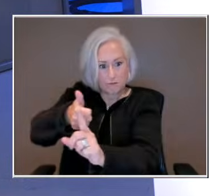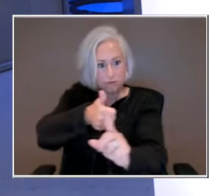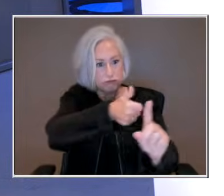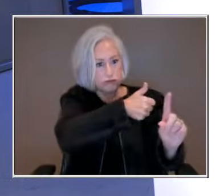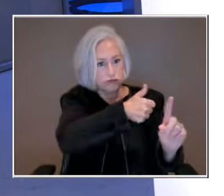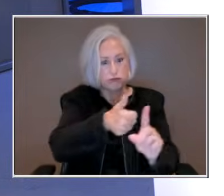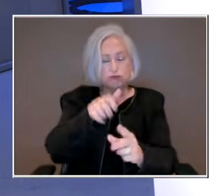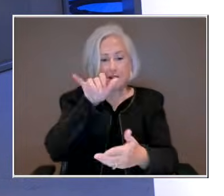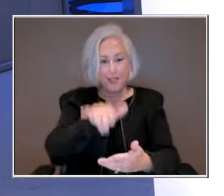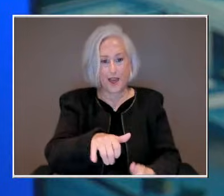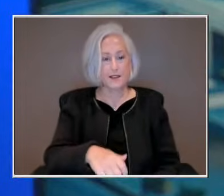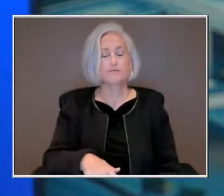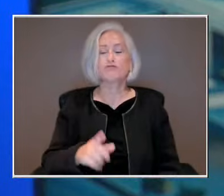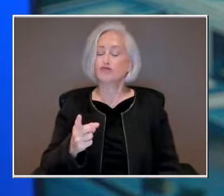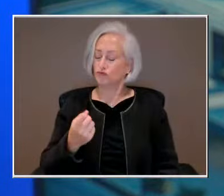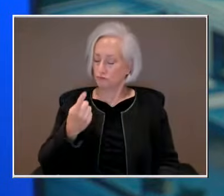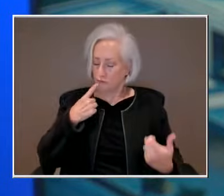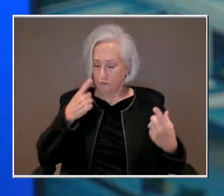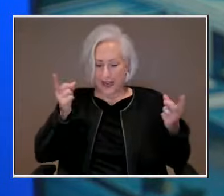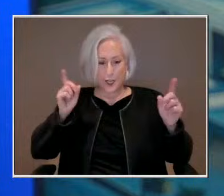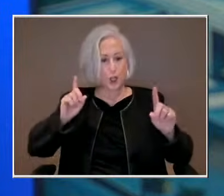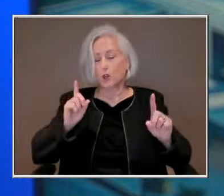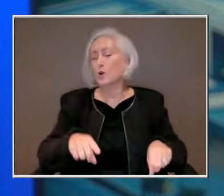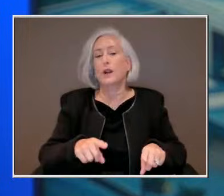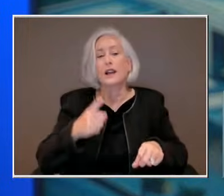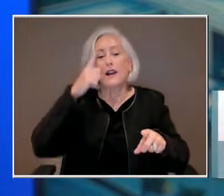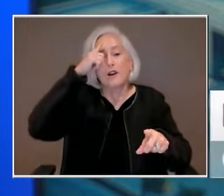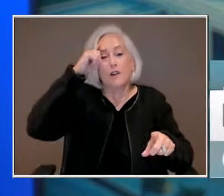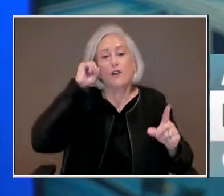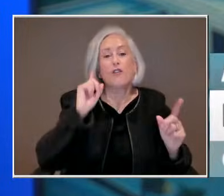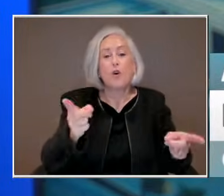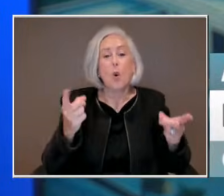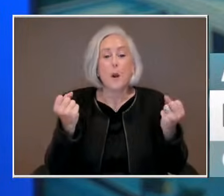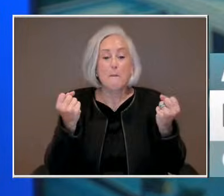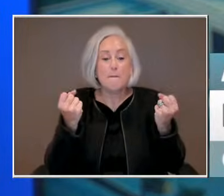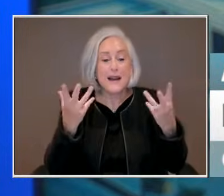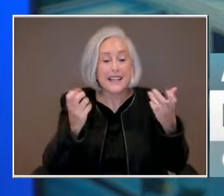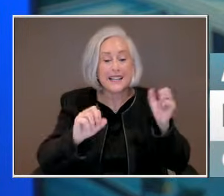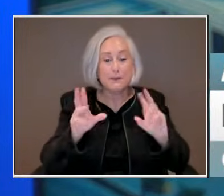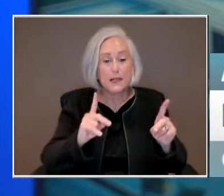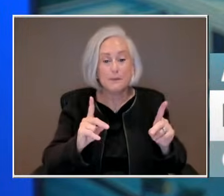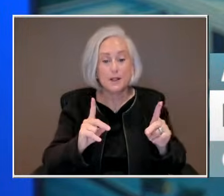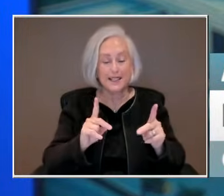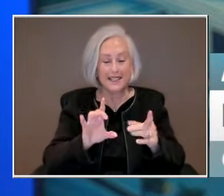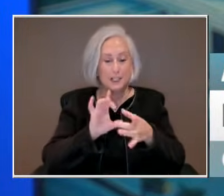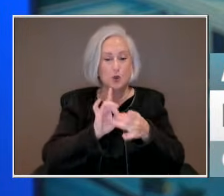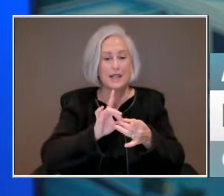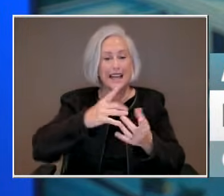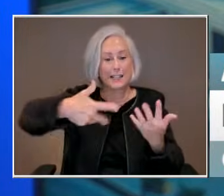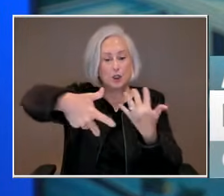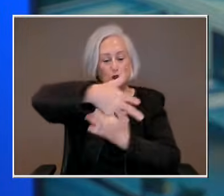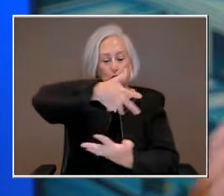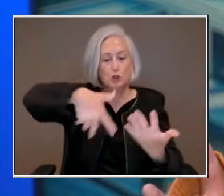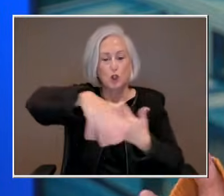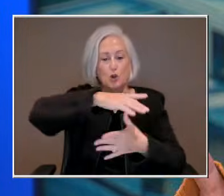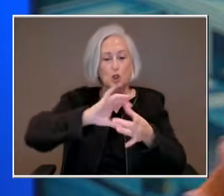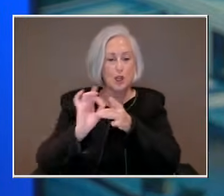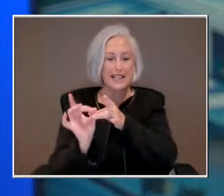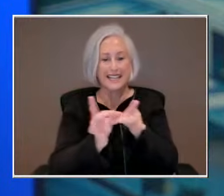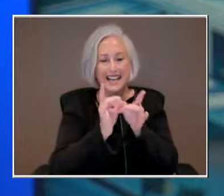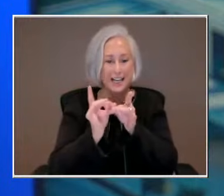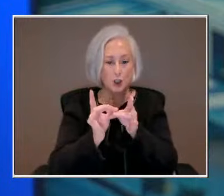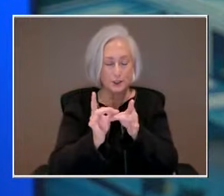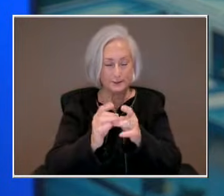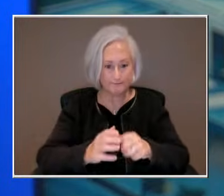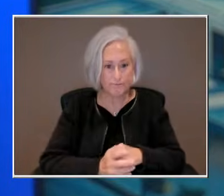completely agree that I think for a lot of people it's the social connection that music brings us together, whether you're a